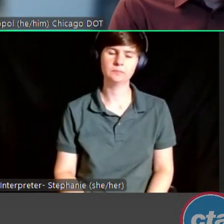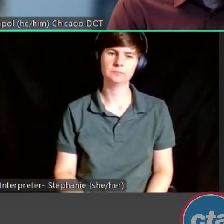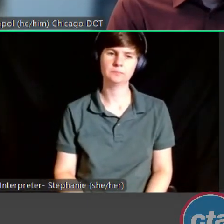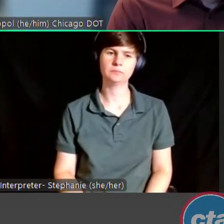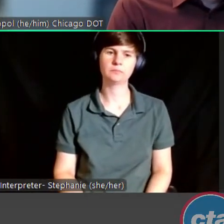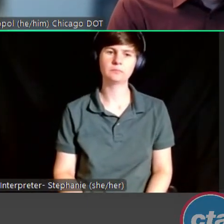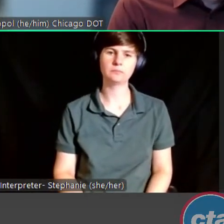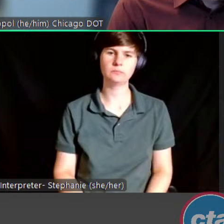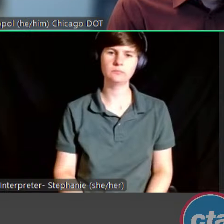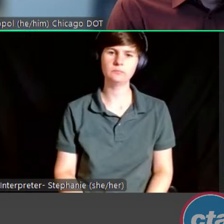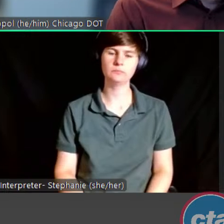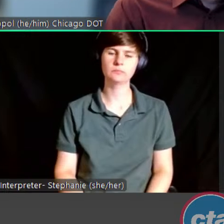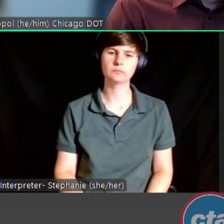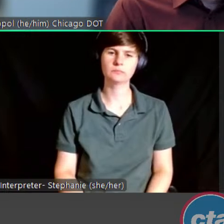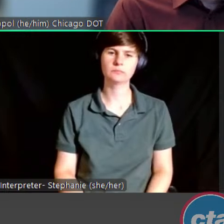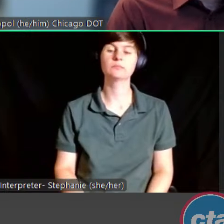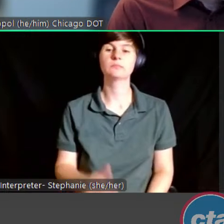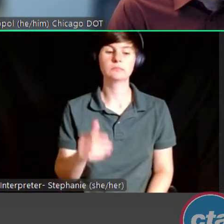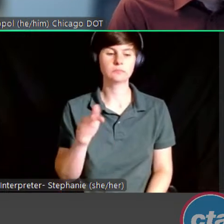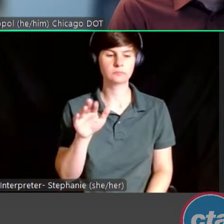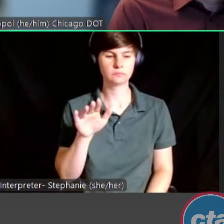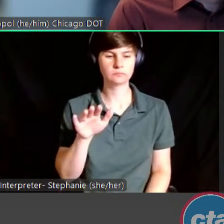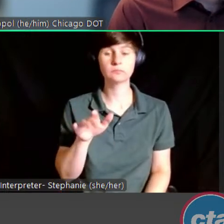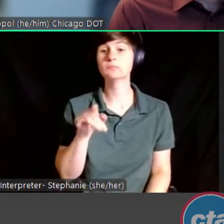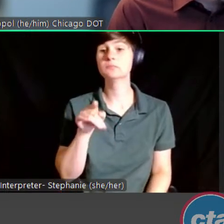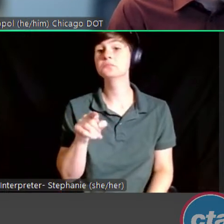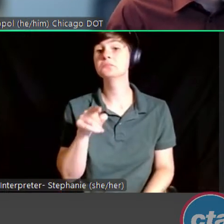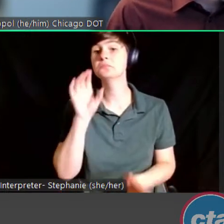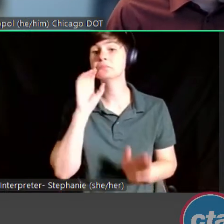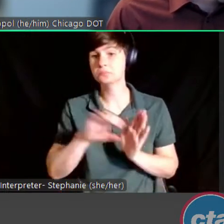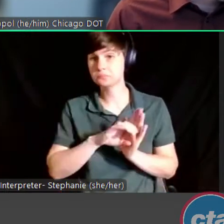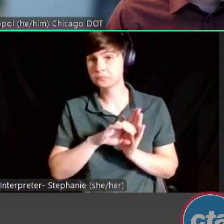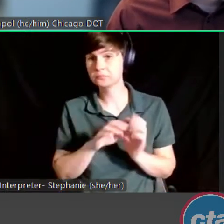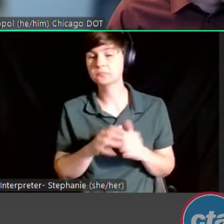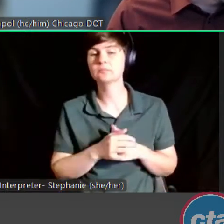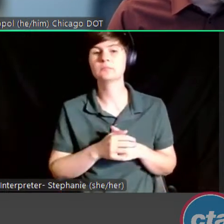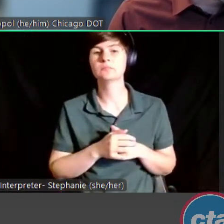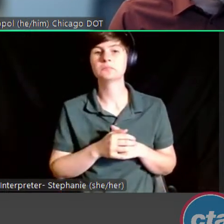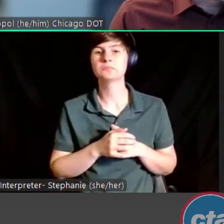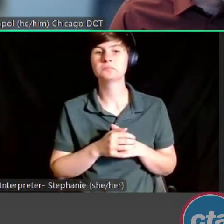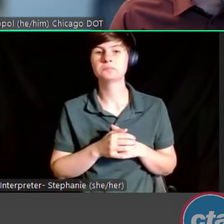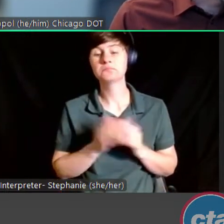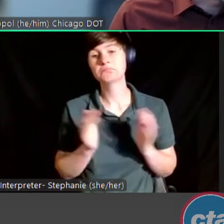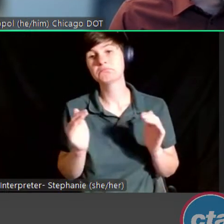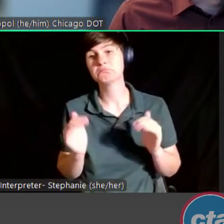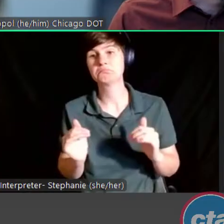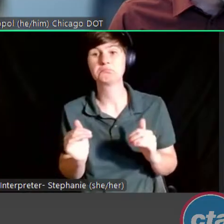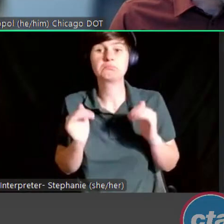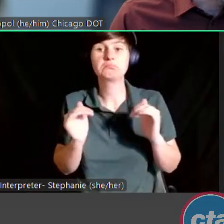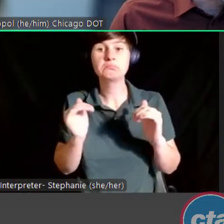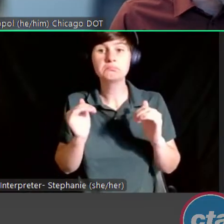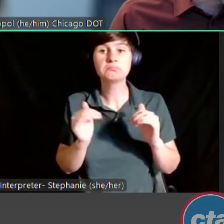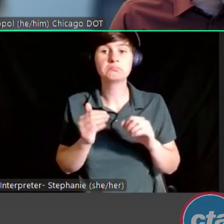And then this next slide kind of shows their next kind of evolution of